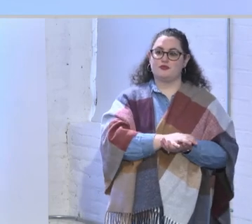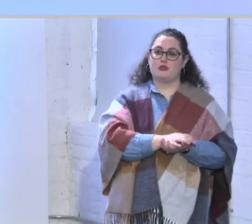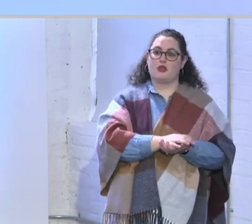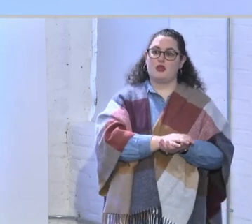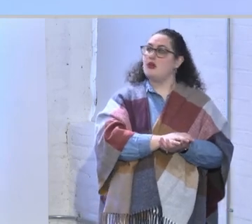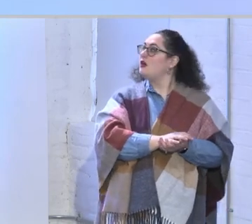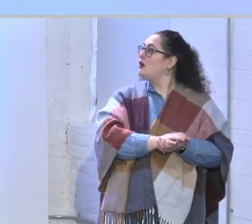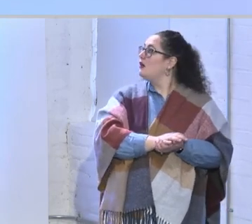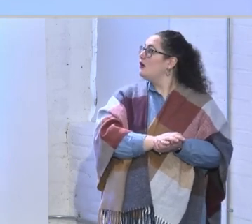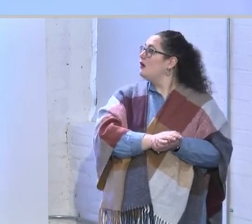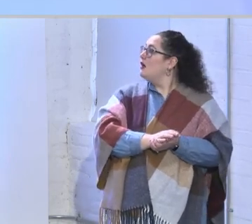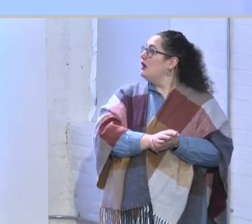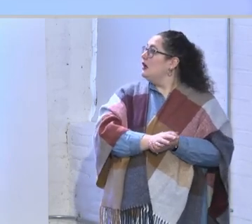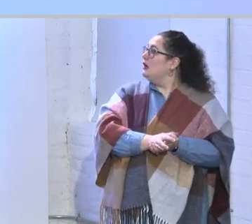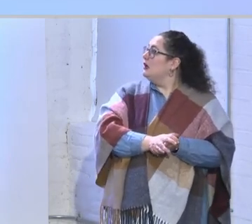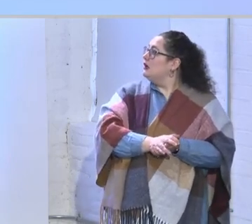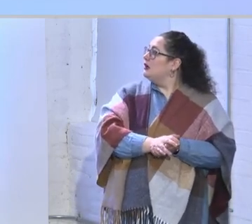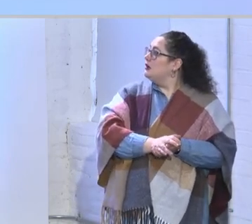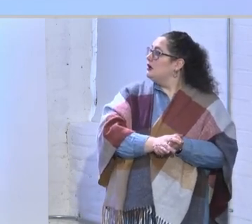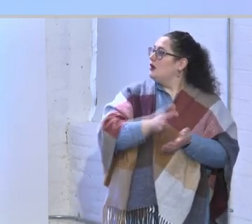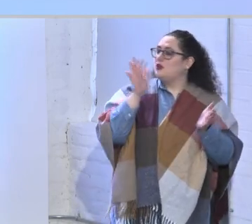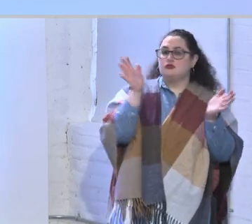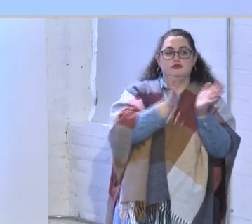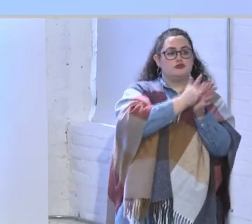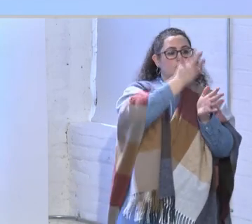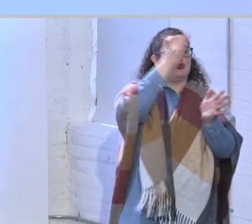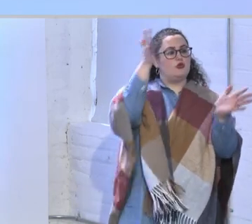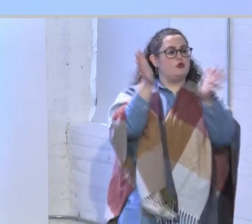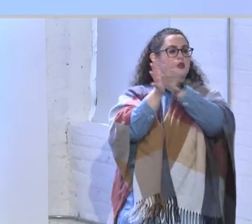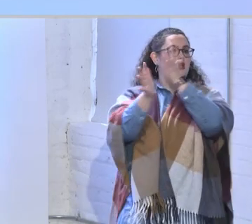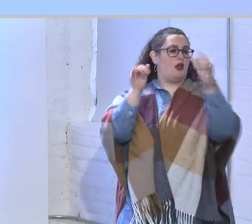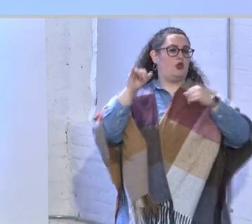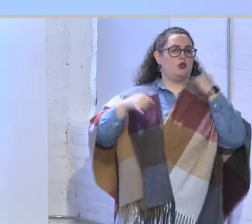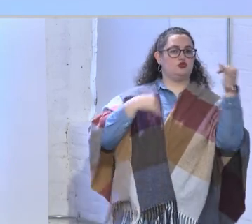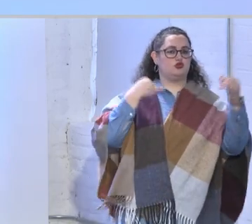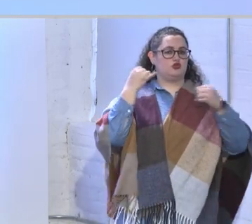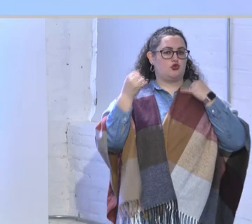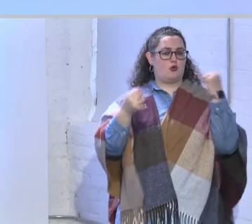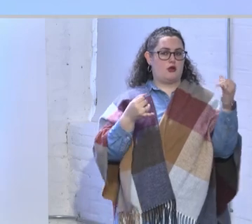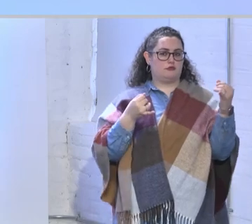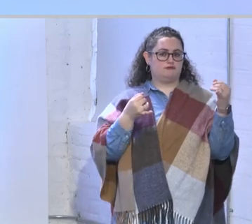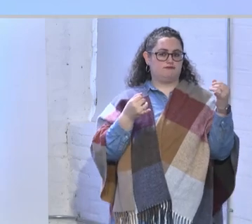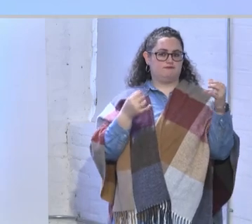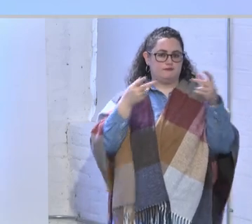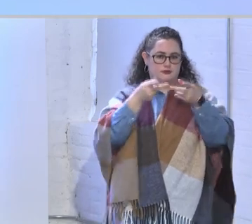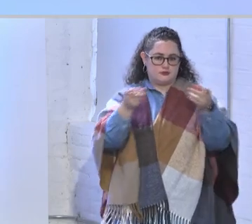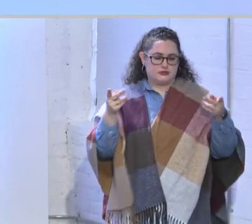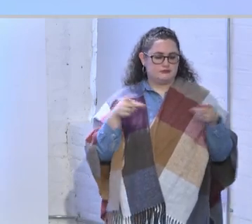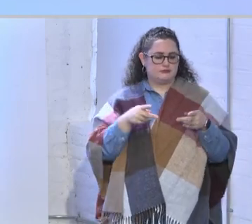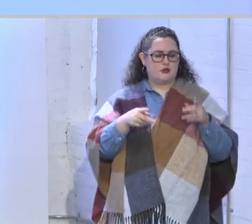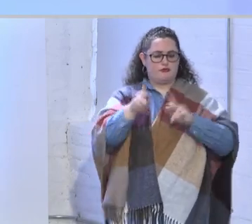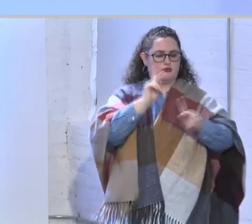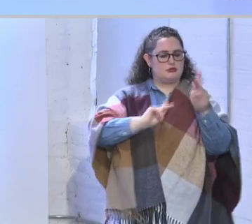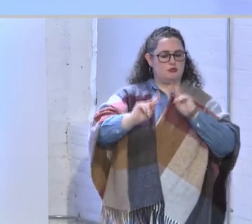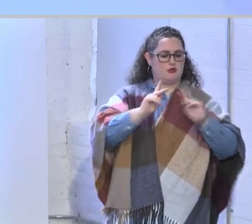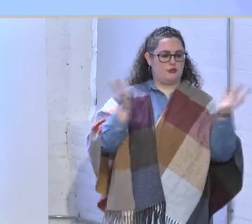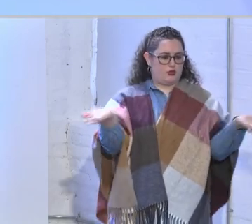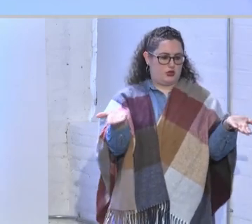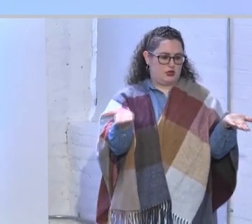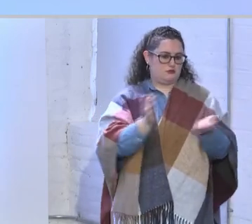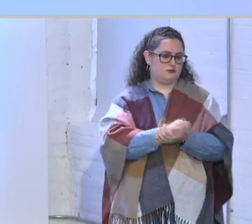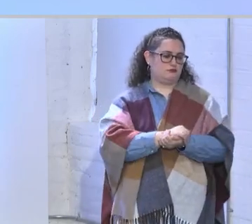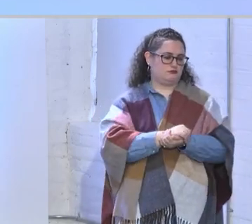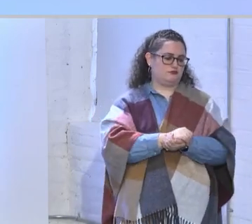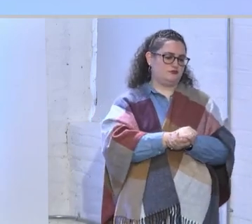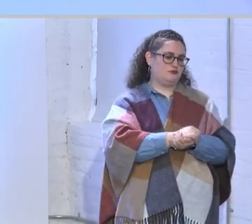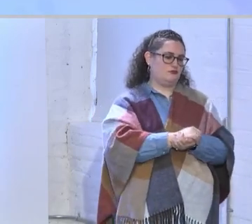designs all things for his glory and for the joy of his people. So I want to just build a platform for